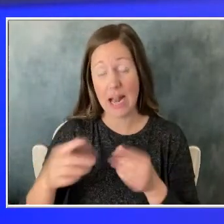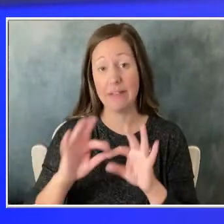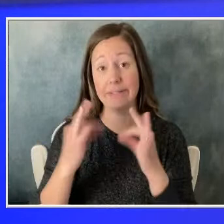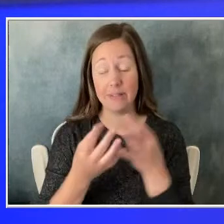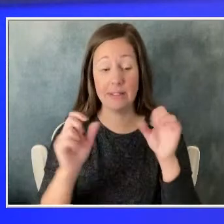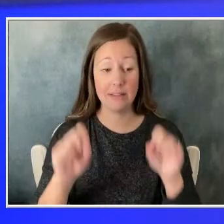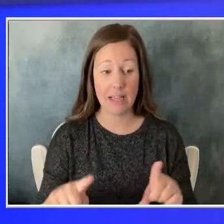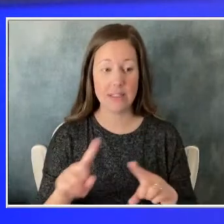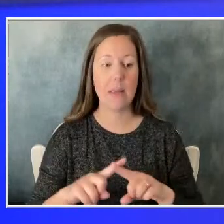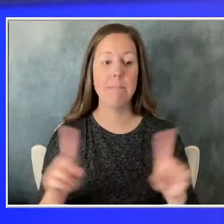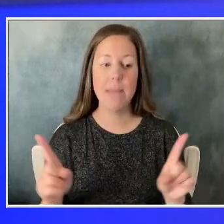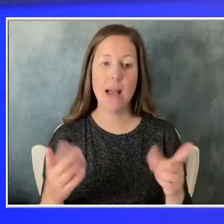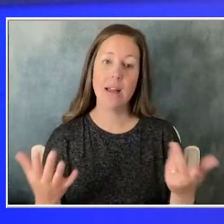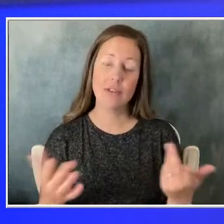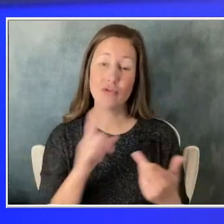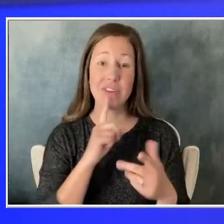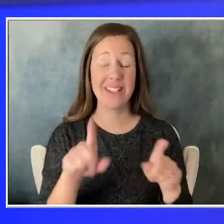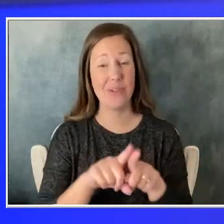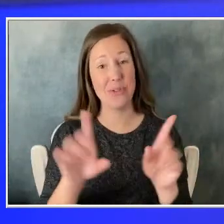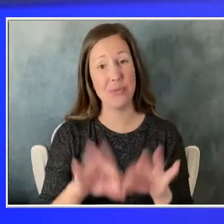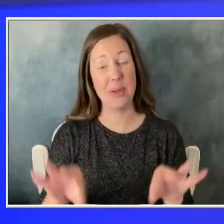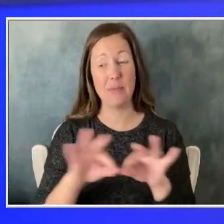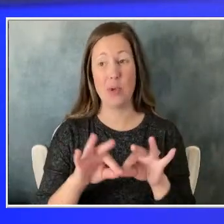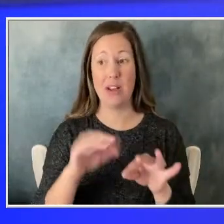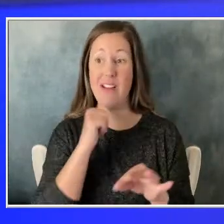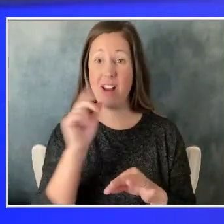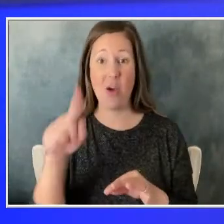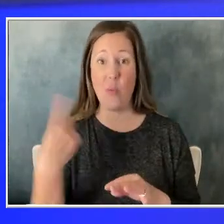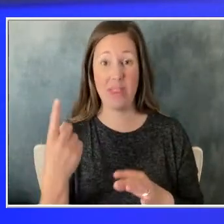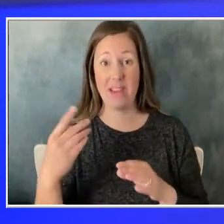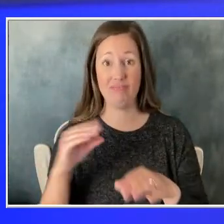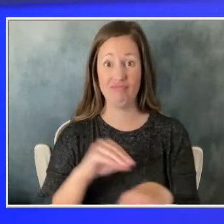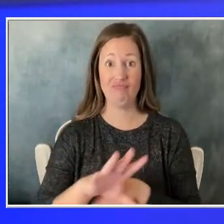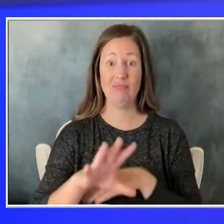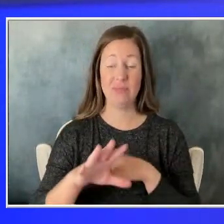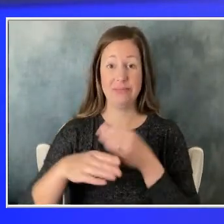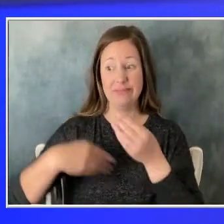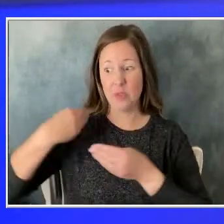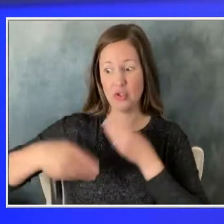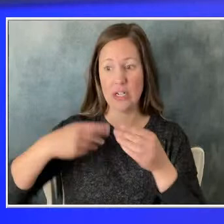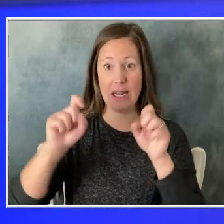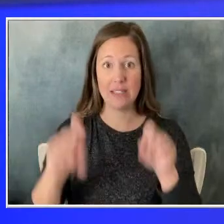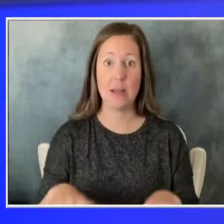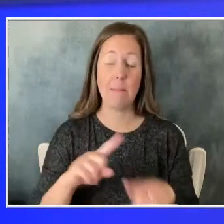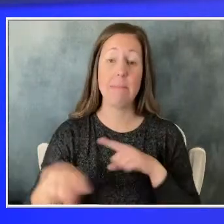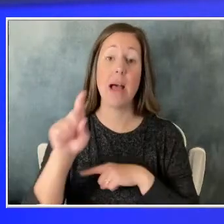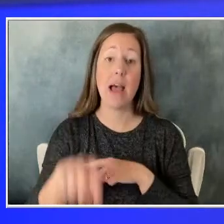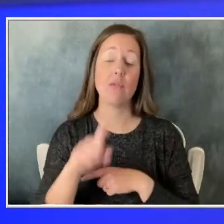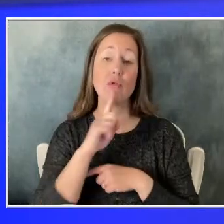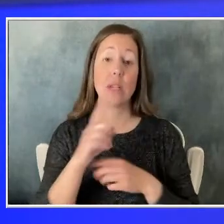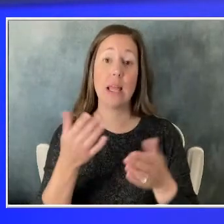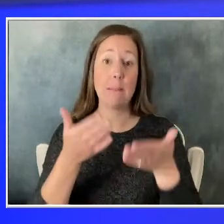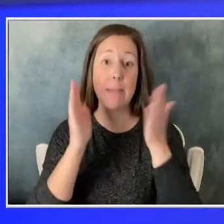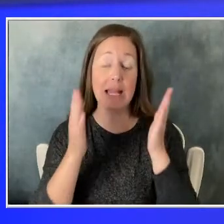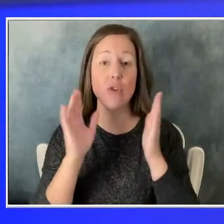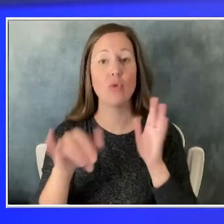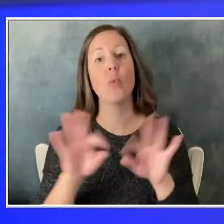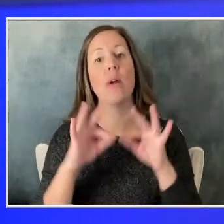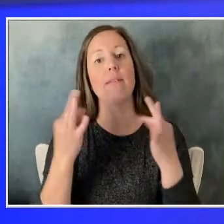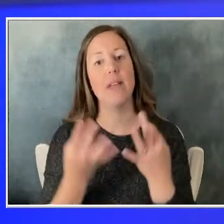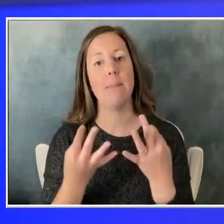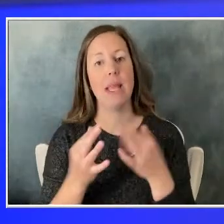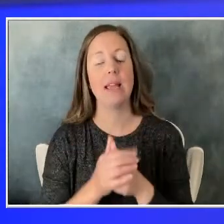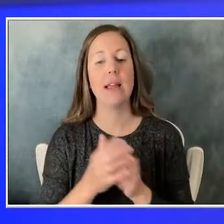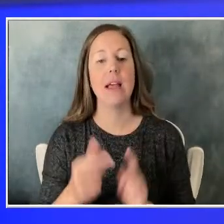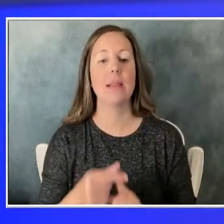it's important, besides the genetic testing, we pay vigilant attention to this family member, especially when we have